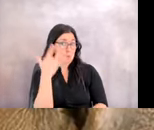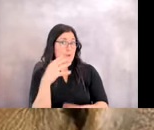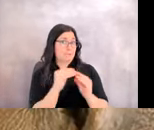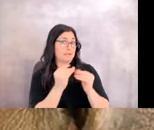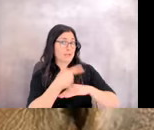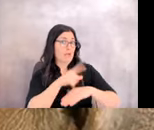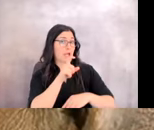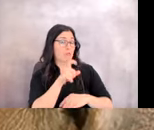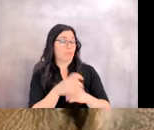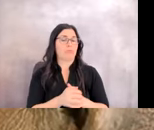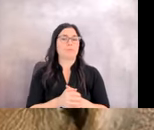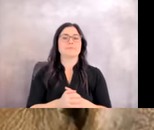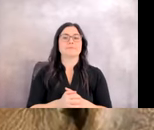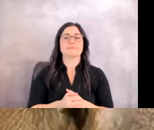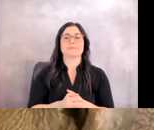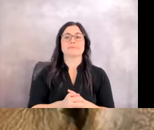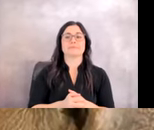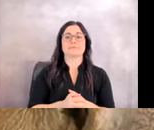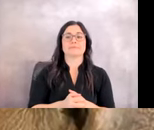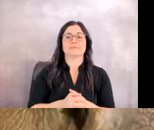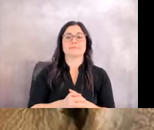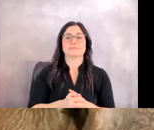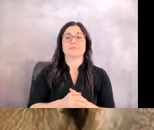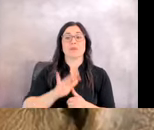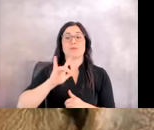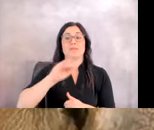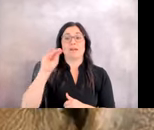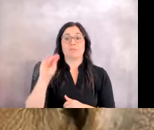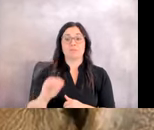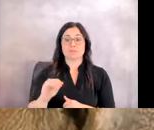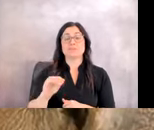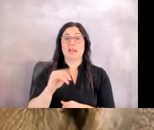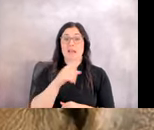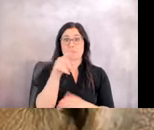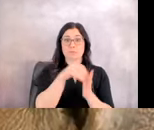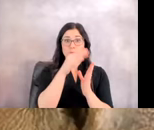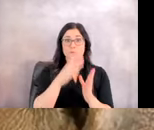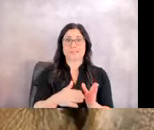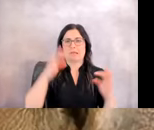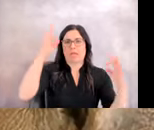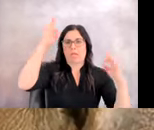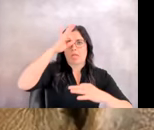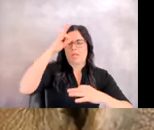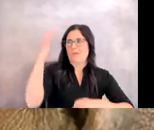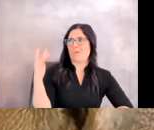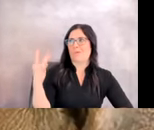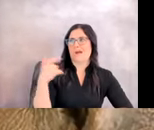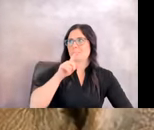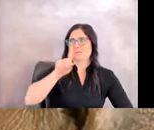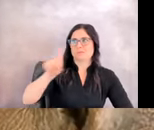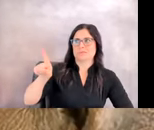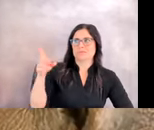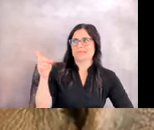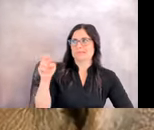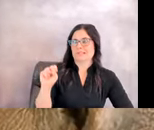today? And unfortunately, 25% of the students that I've seen over the years have no idea why they've been referred to see me.